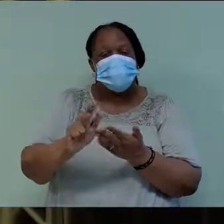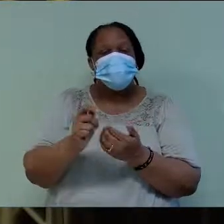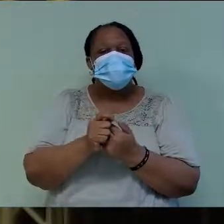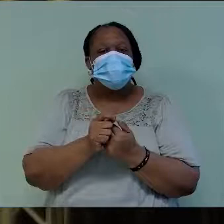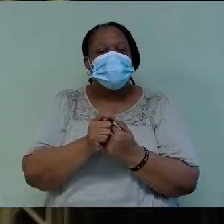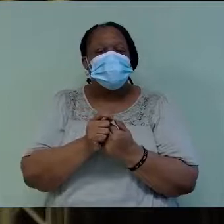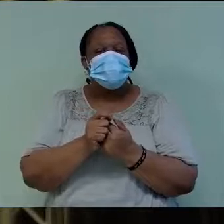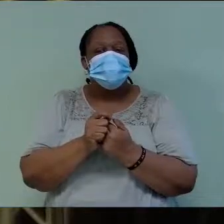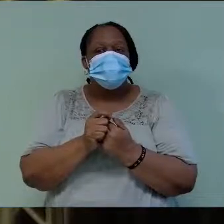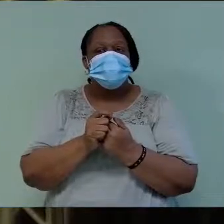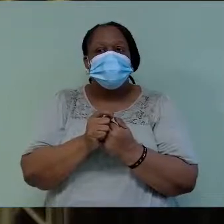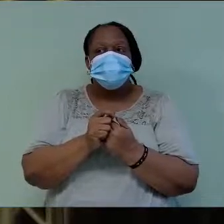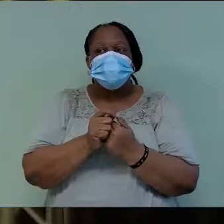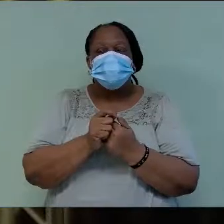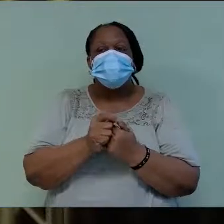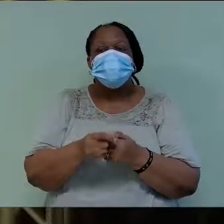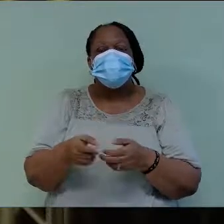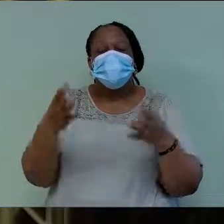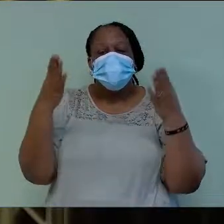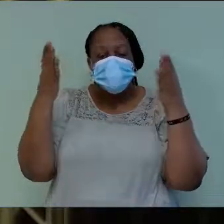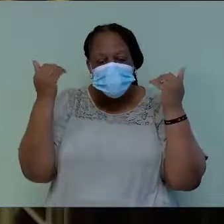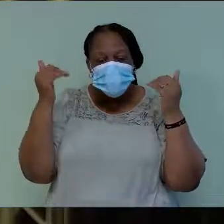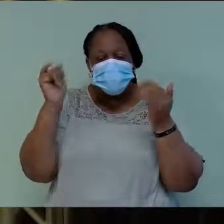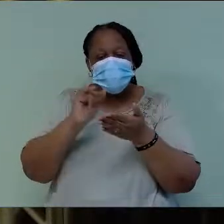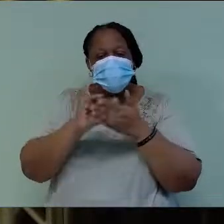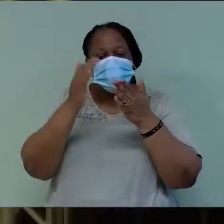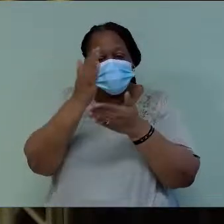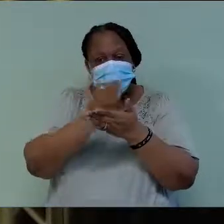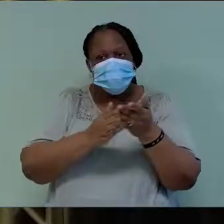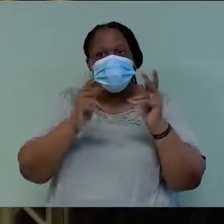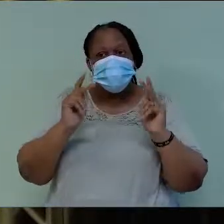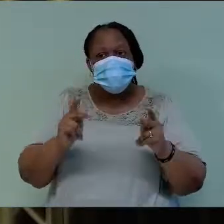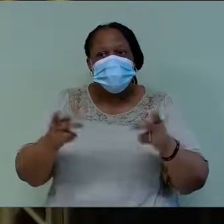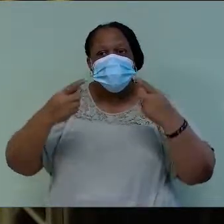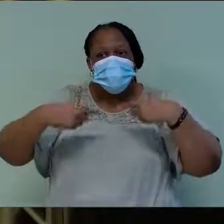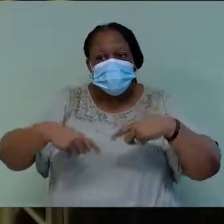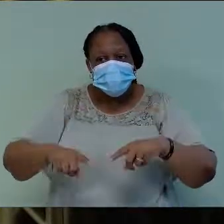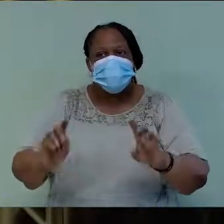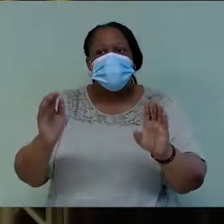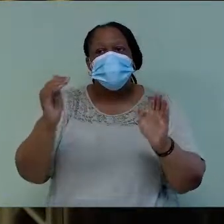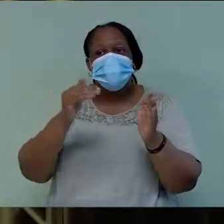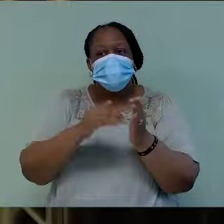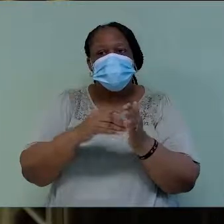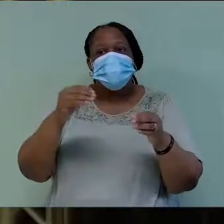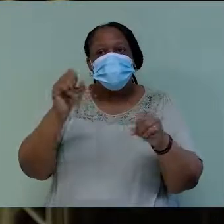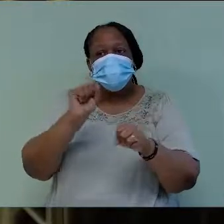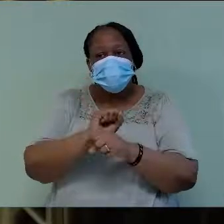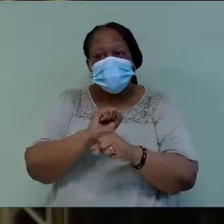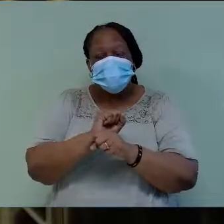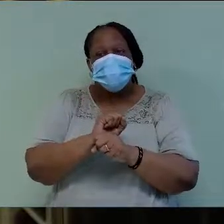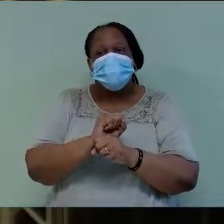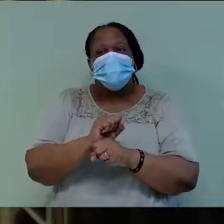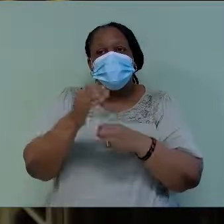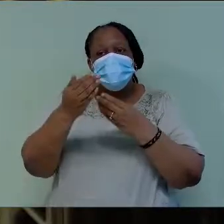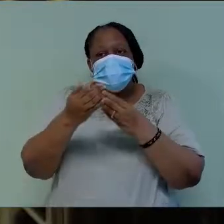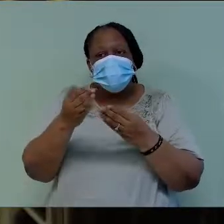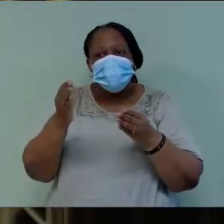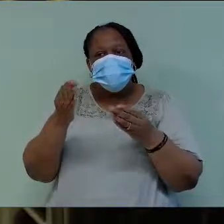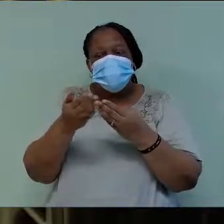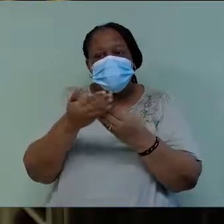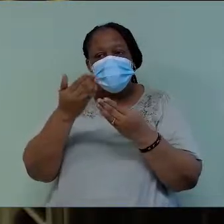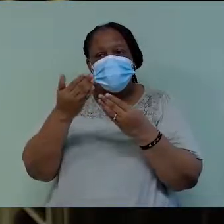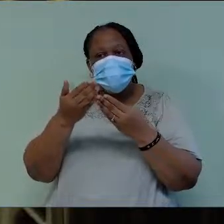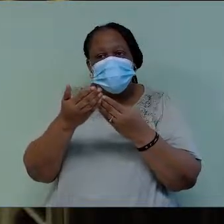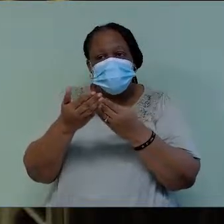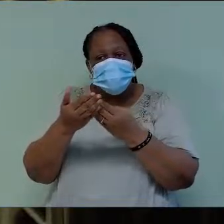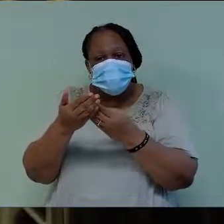activity or lockdown continues to be eased little by little. The Department of Labor is appealing to